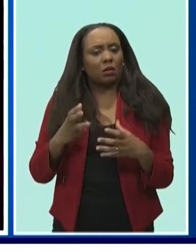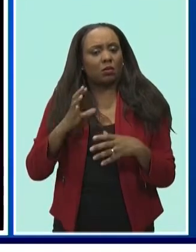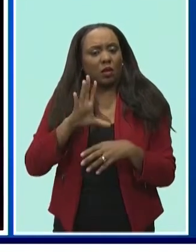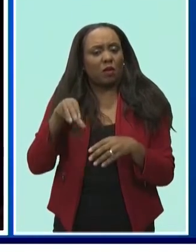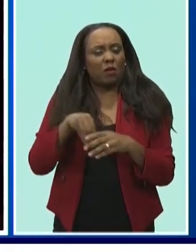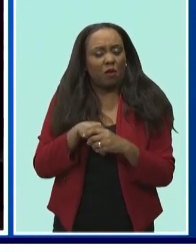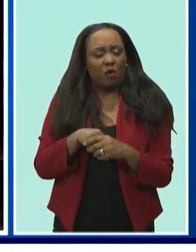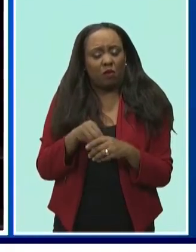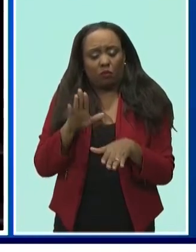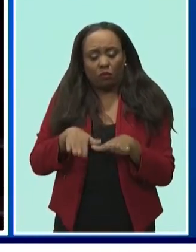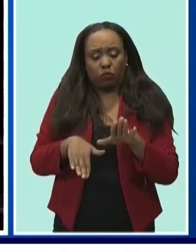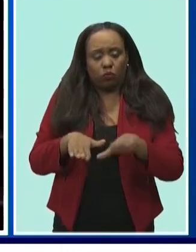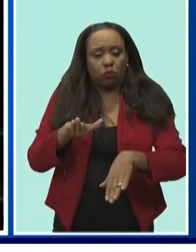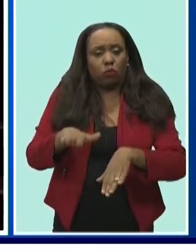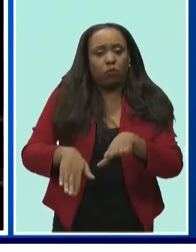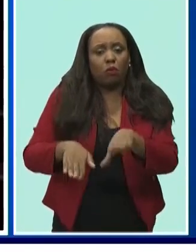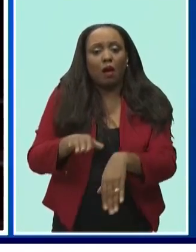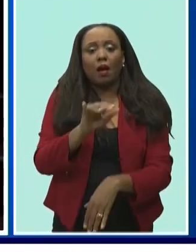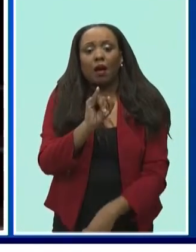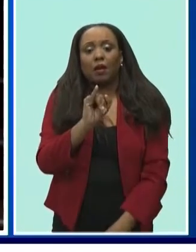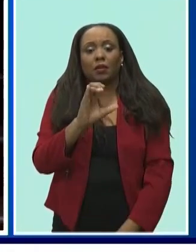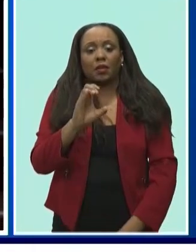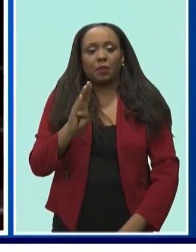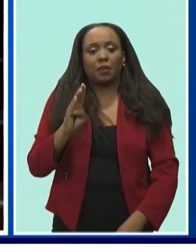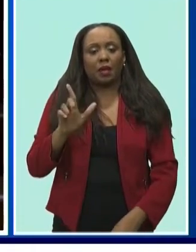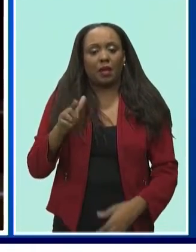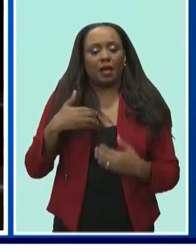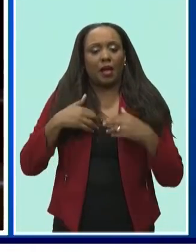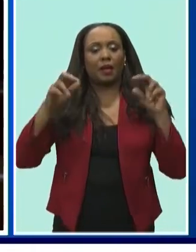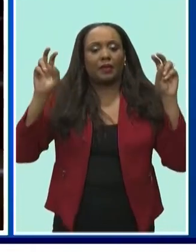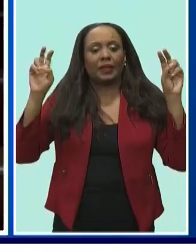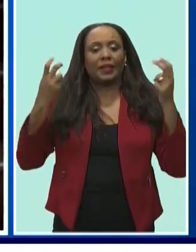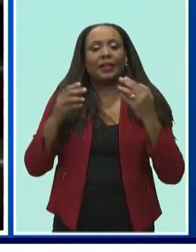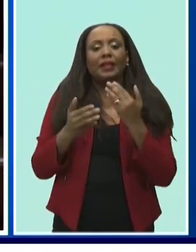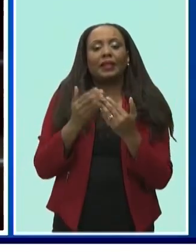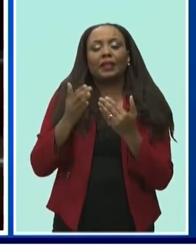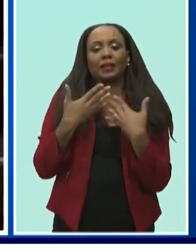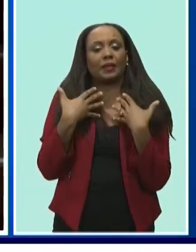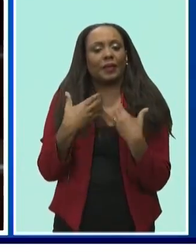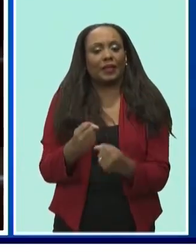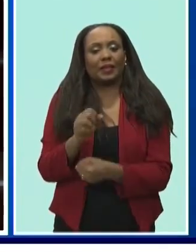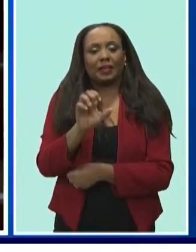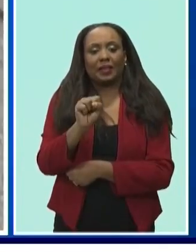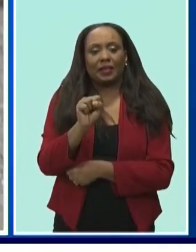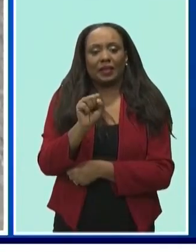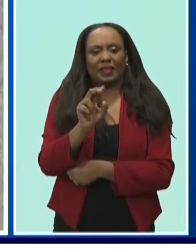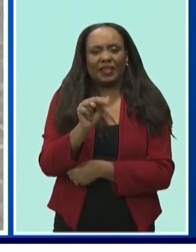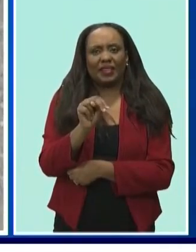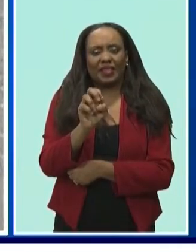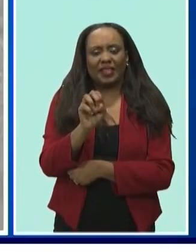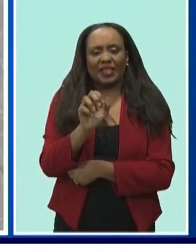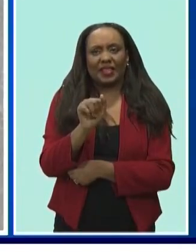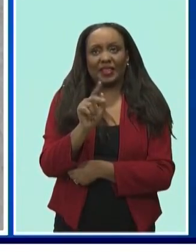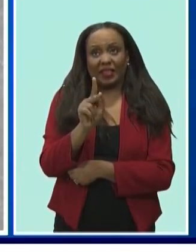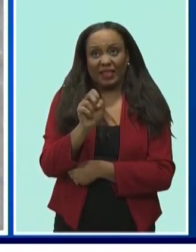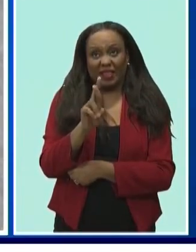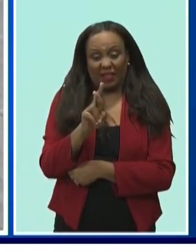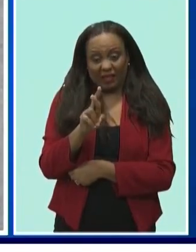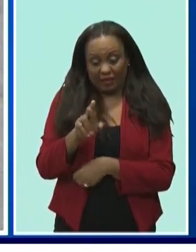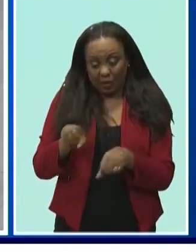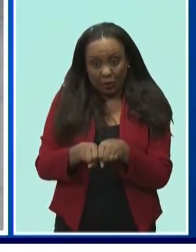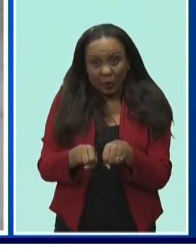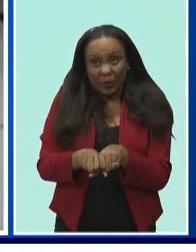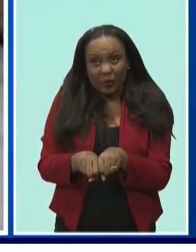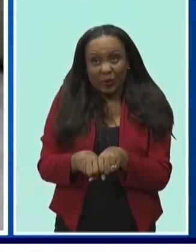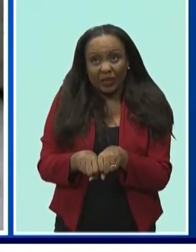Insurance Corporation of Barbados Limited introduced their Easy Wellness Sneaker Day this week. This saw staff members wearing sneakers with their uniforms